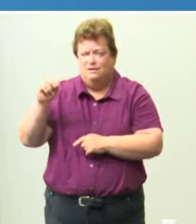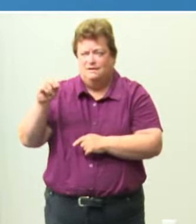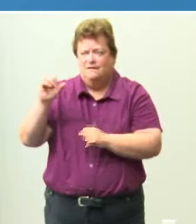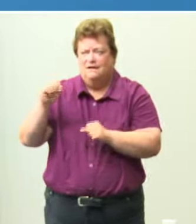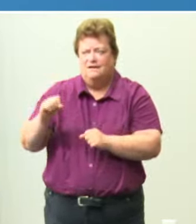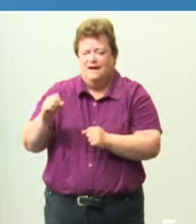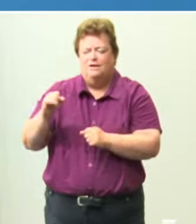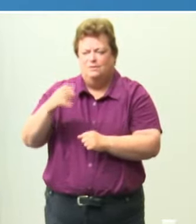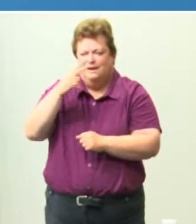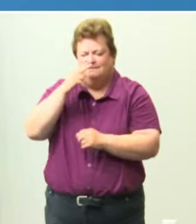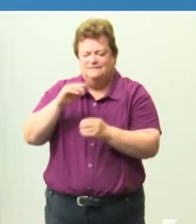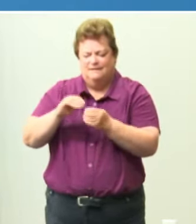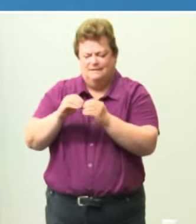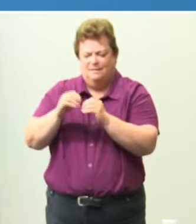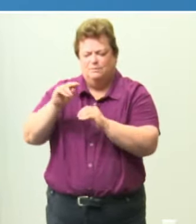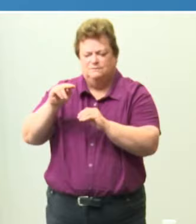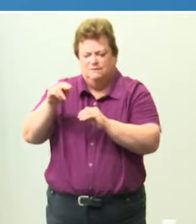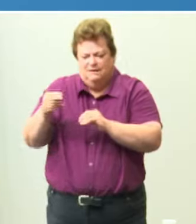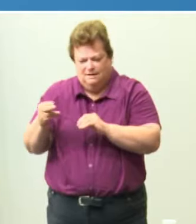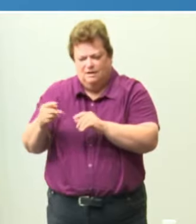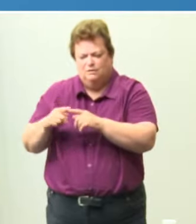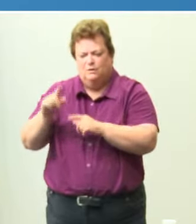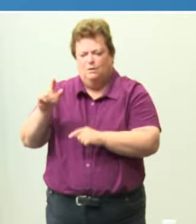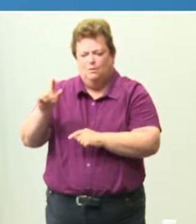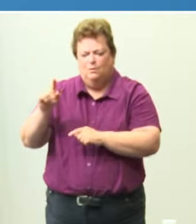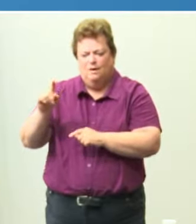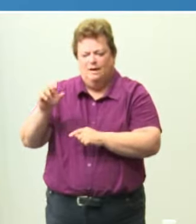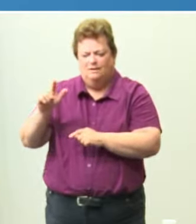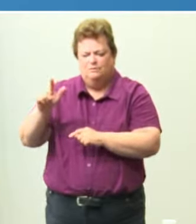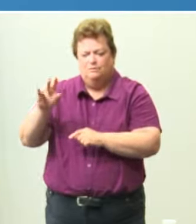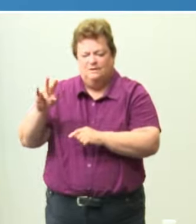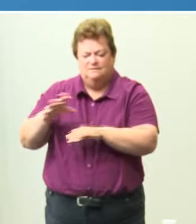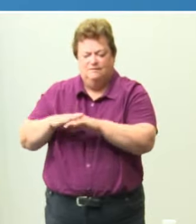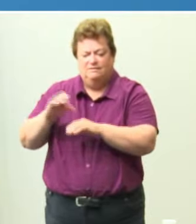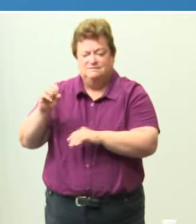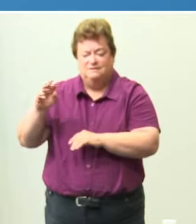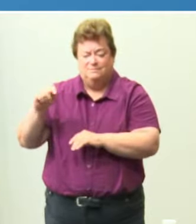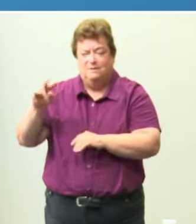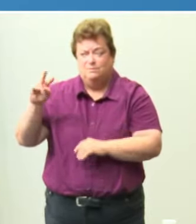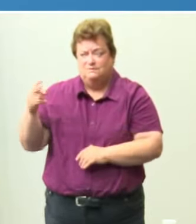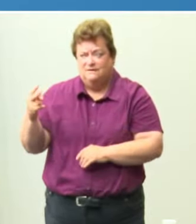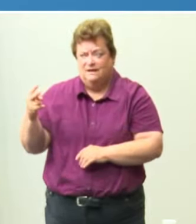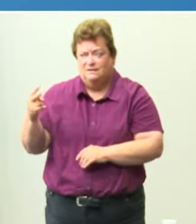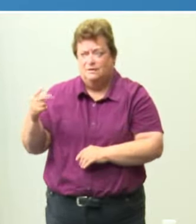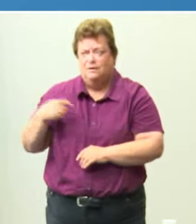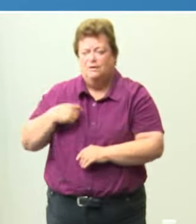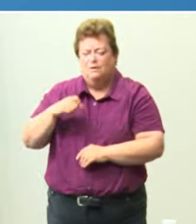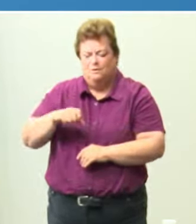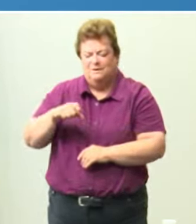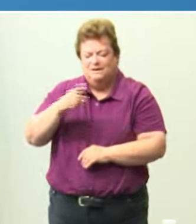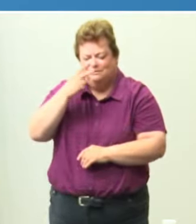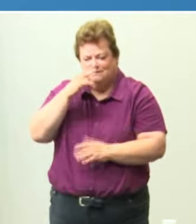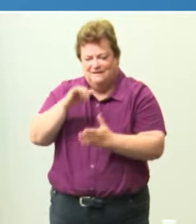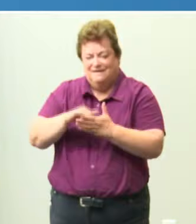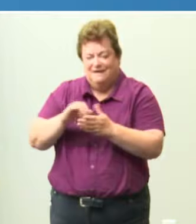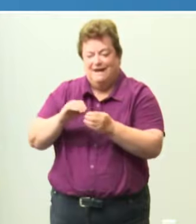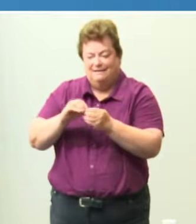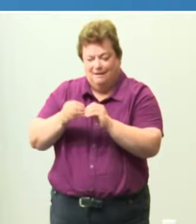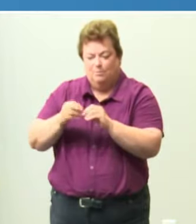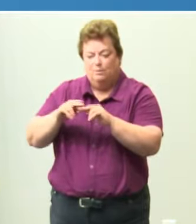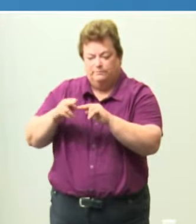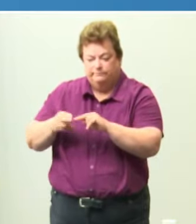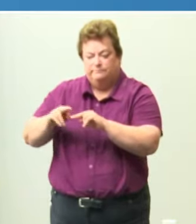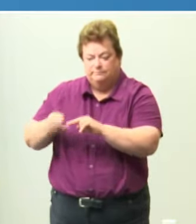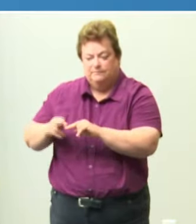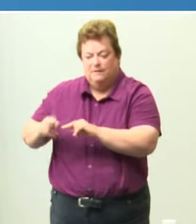the slight decrease to 127 on September 2nd. We need to see this decline continue to